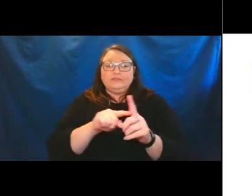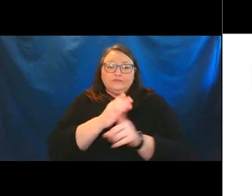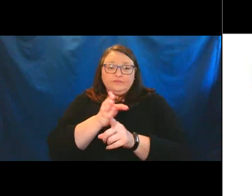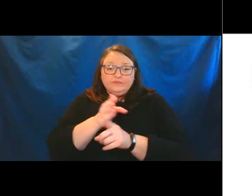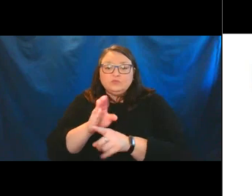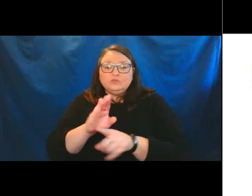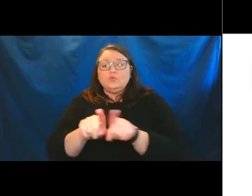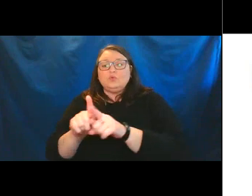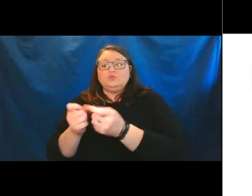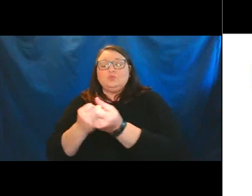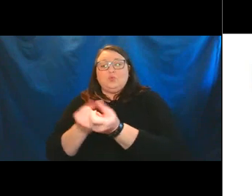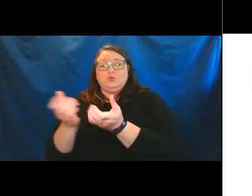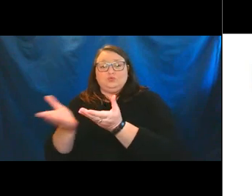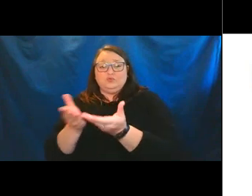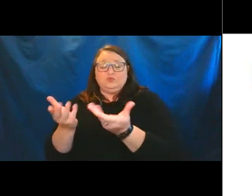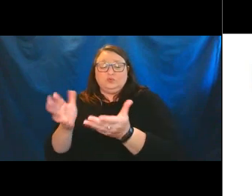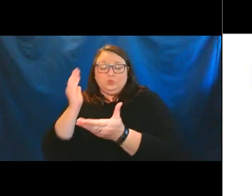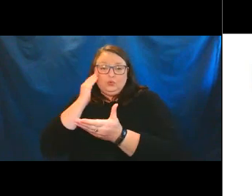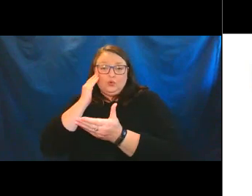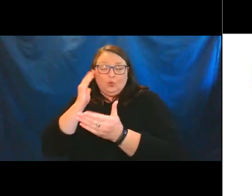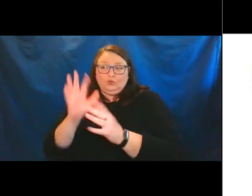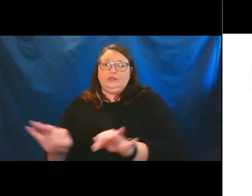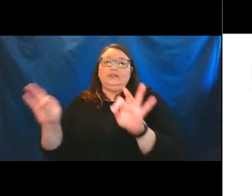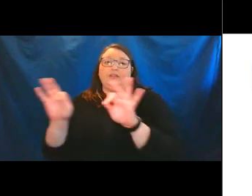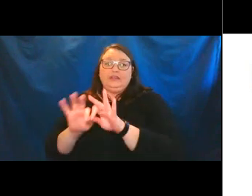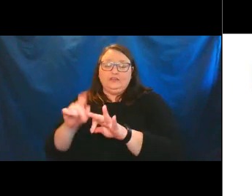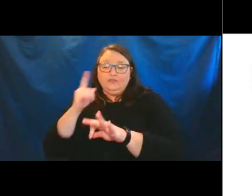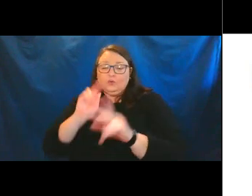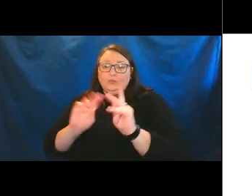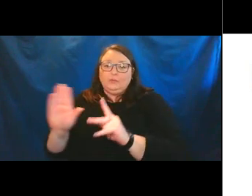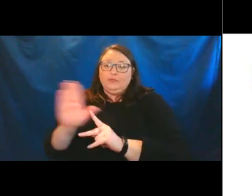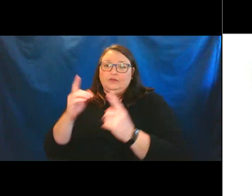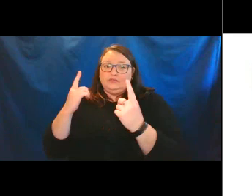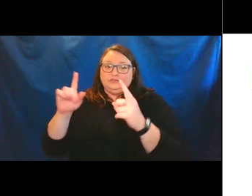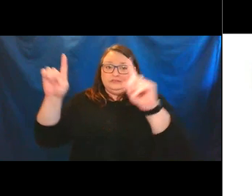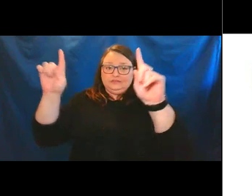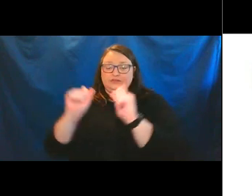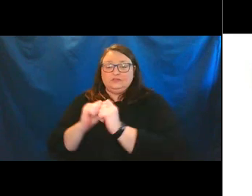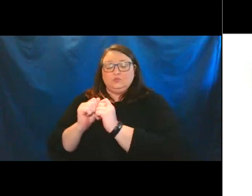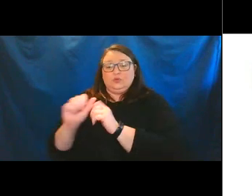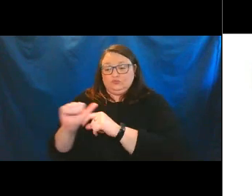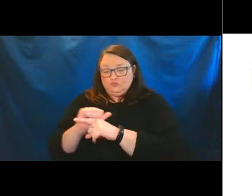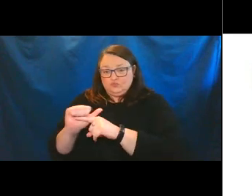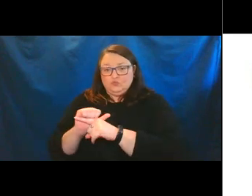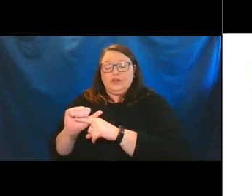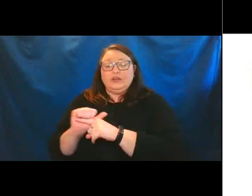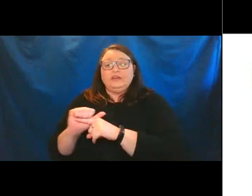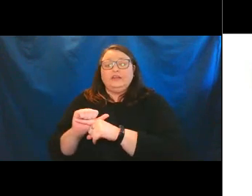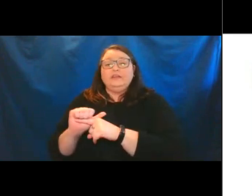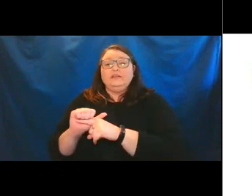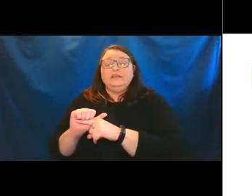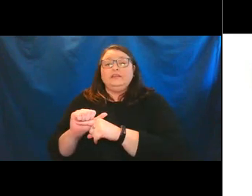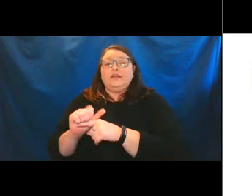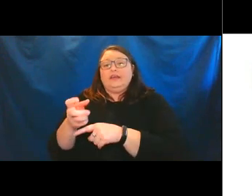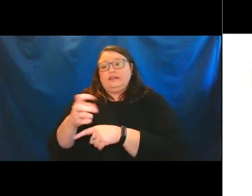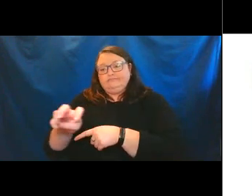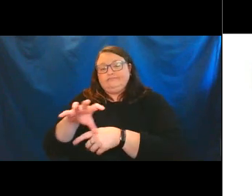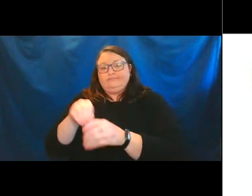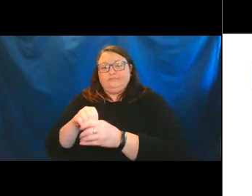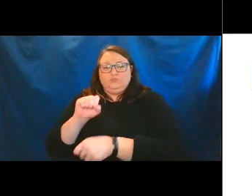supporting services that we know are key for people's success in training and in transitioning into the job